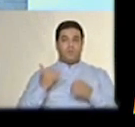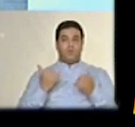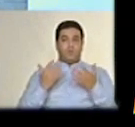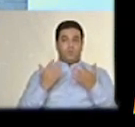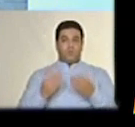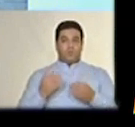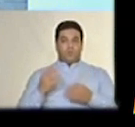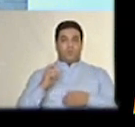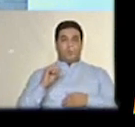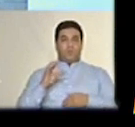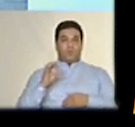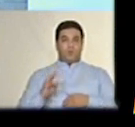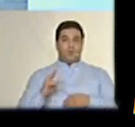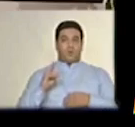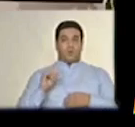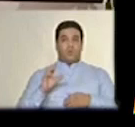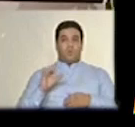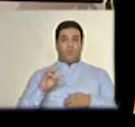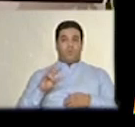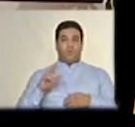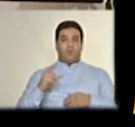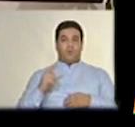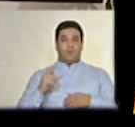kunda Boburning xoki Qobulda.